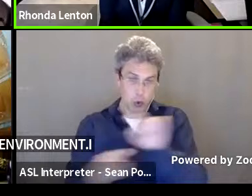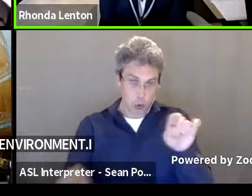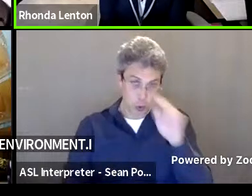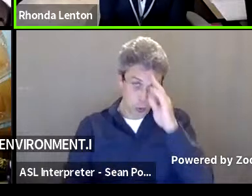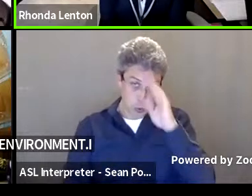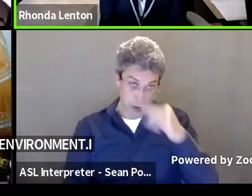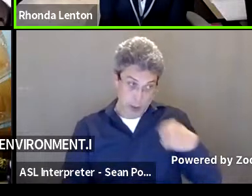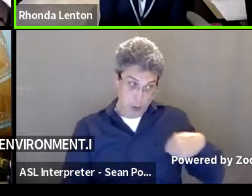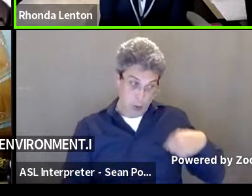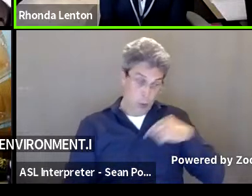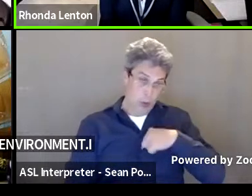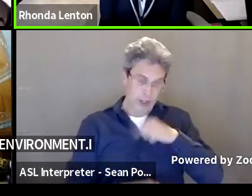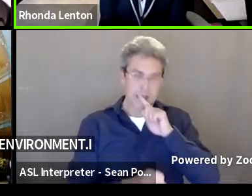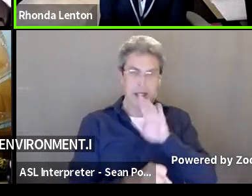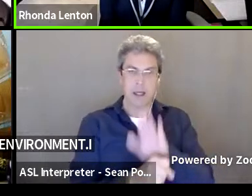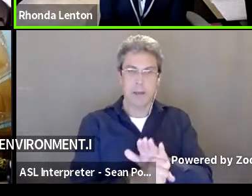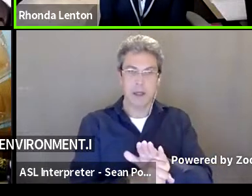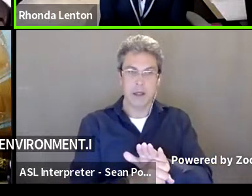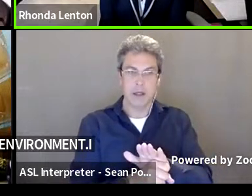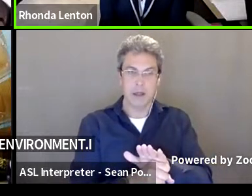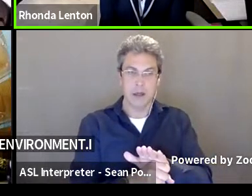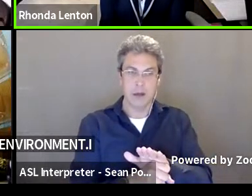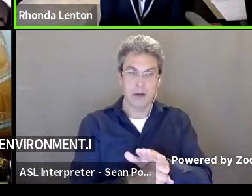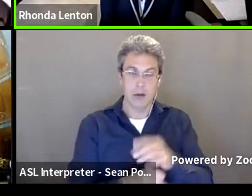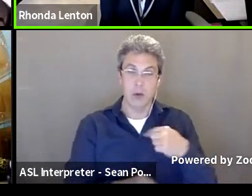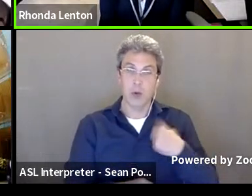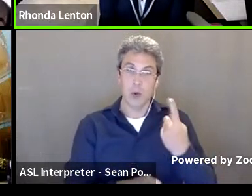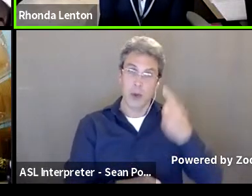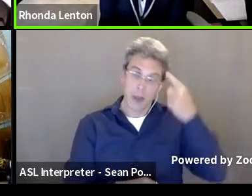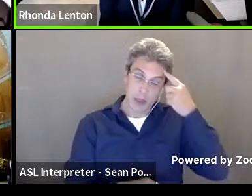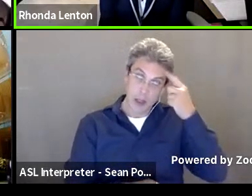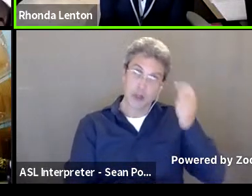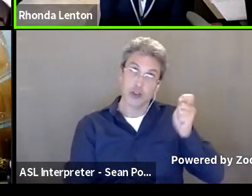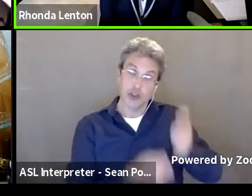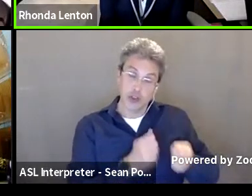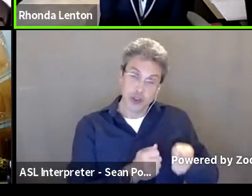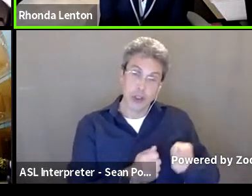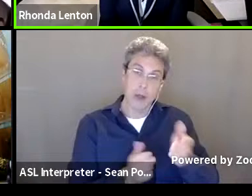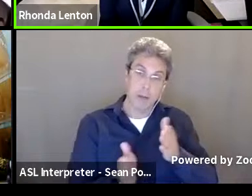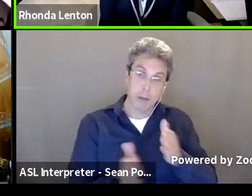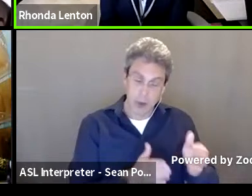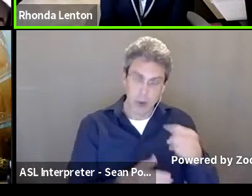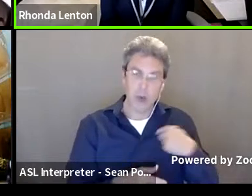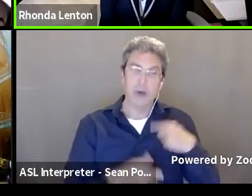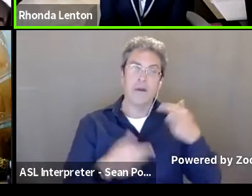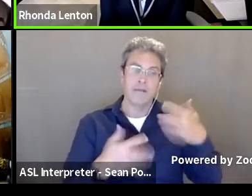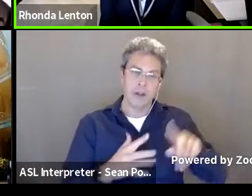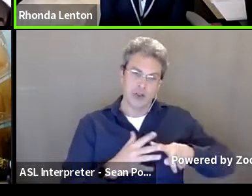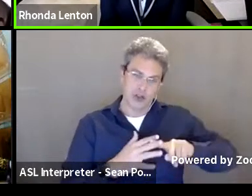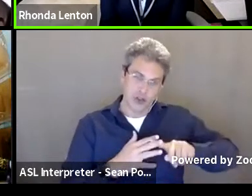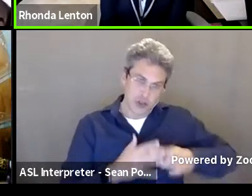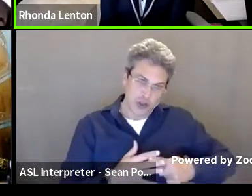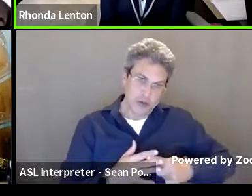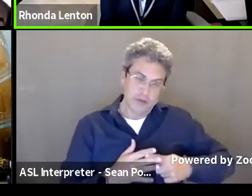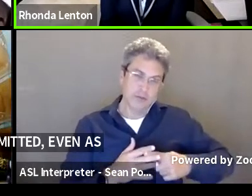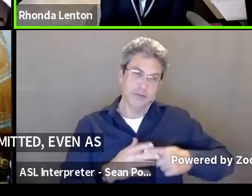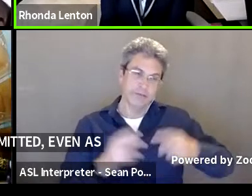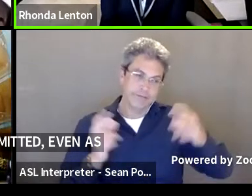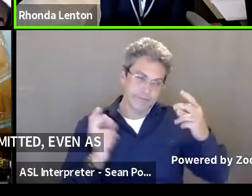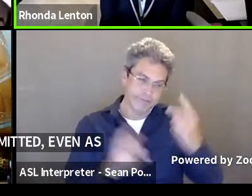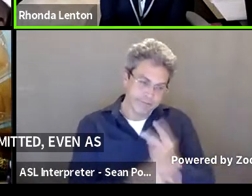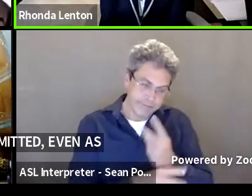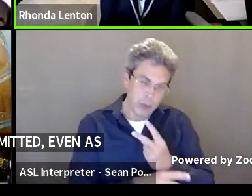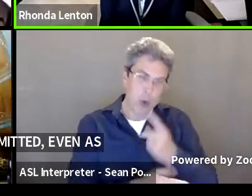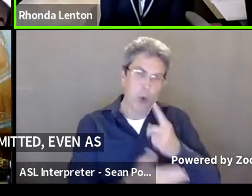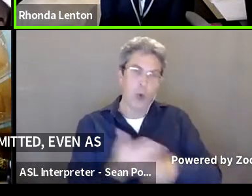are committed, even as we make our reopening plans. You know, we have begun to sit down and talk about what's possible,